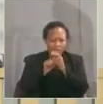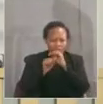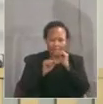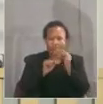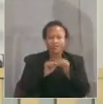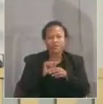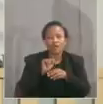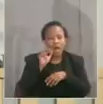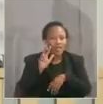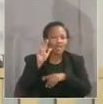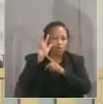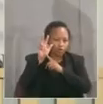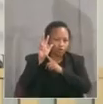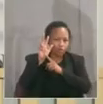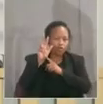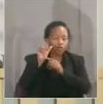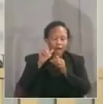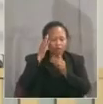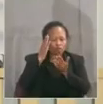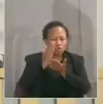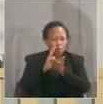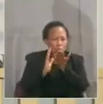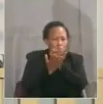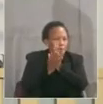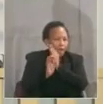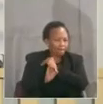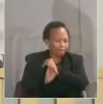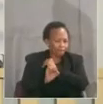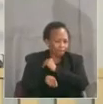both the